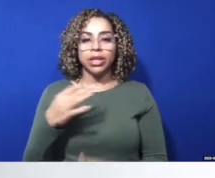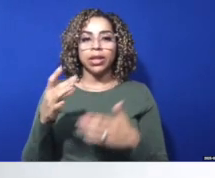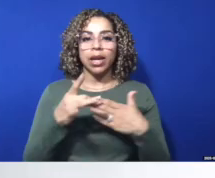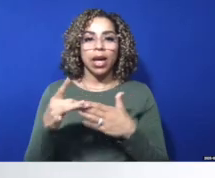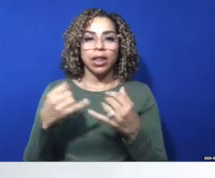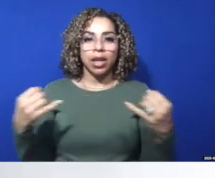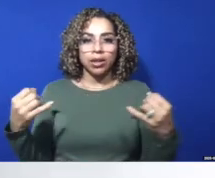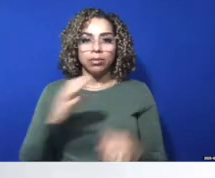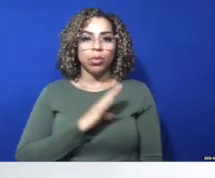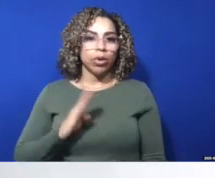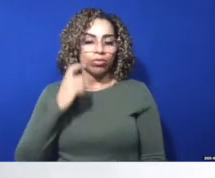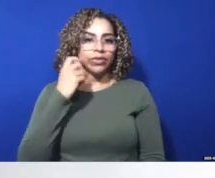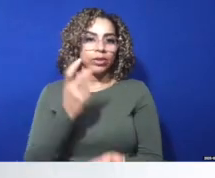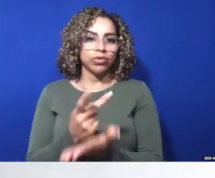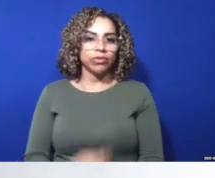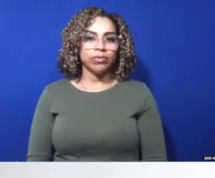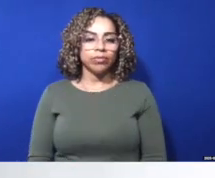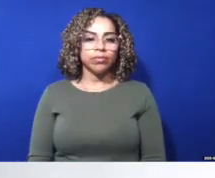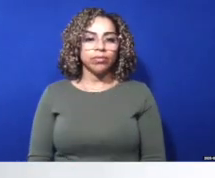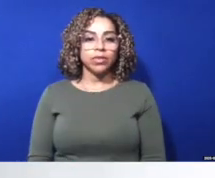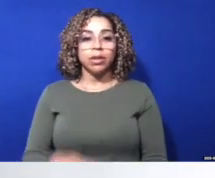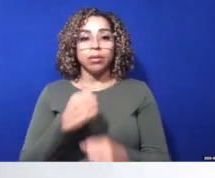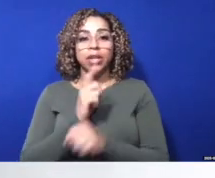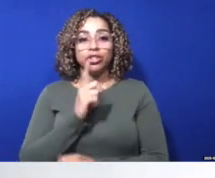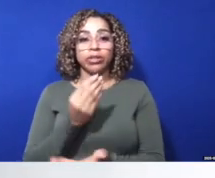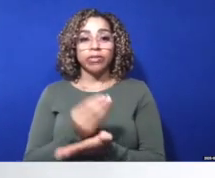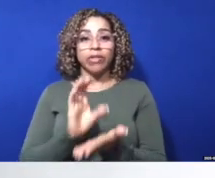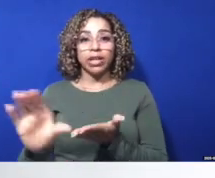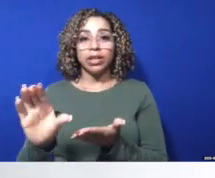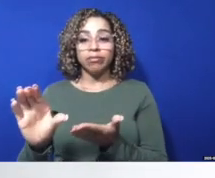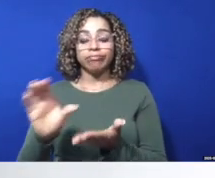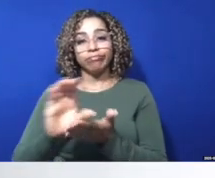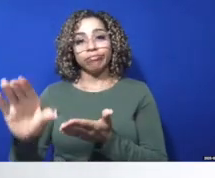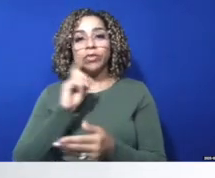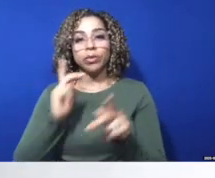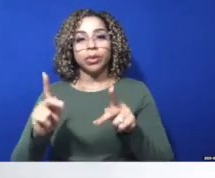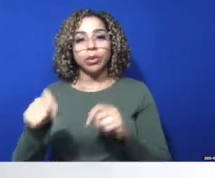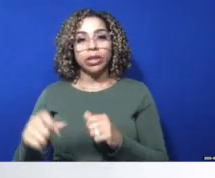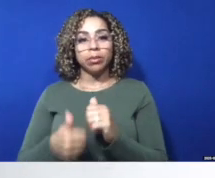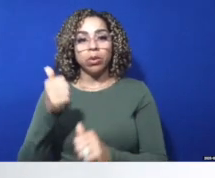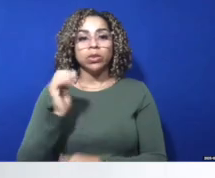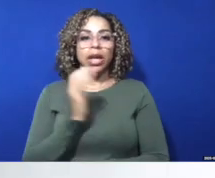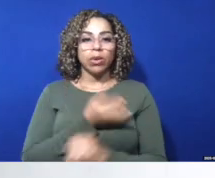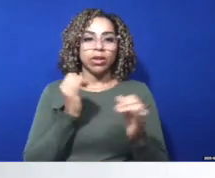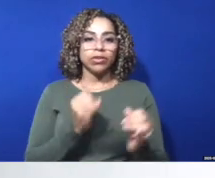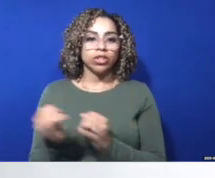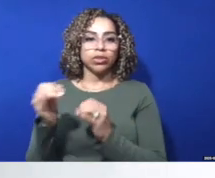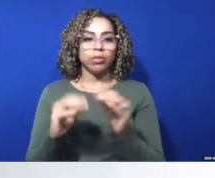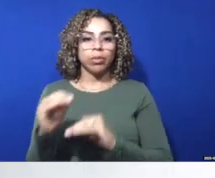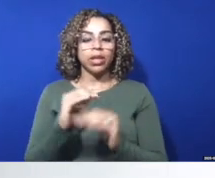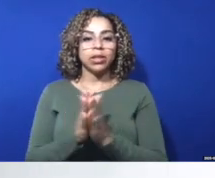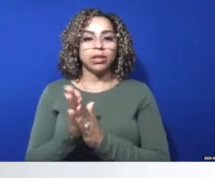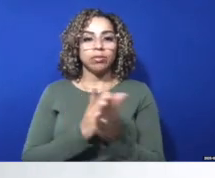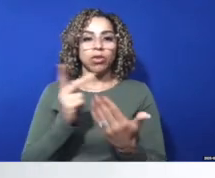approved. To ensure funding gets to those who need it most, our individual mobility incentive programs have various